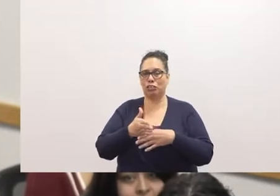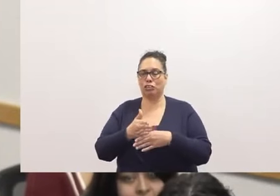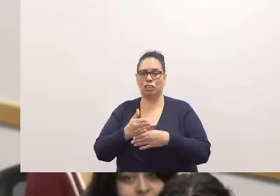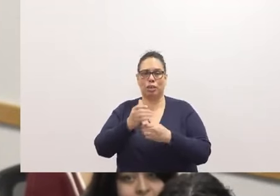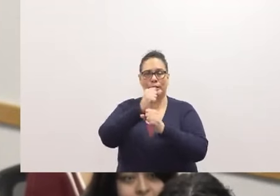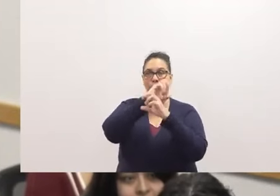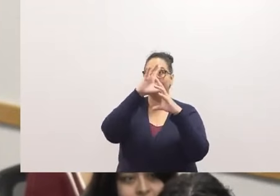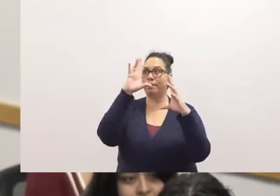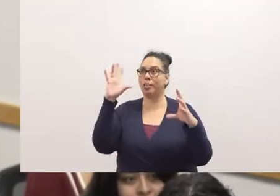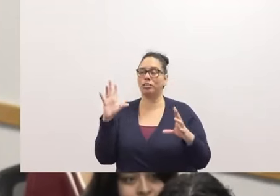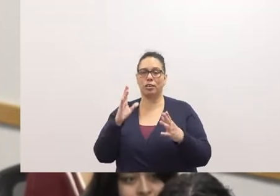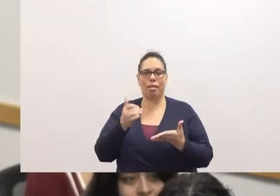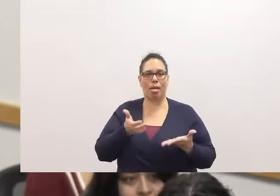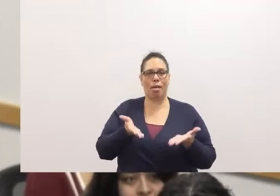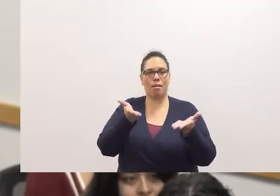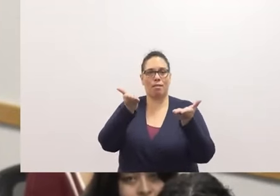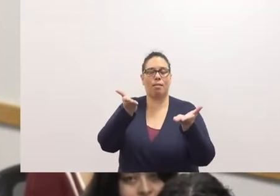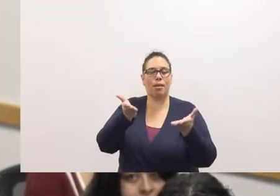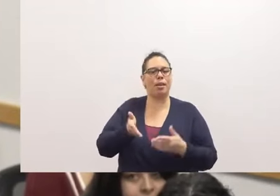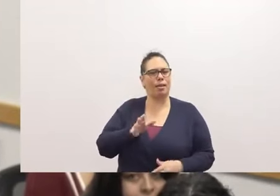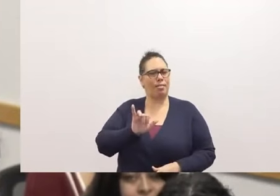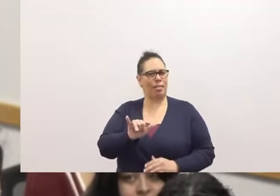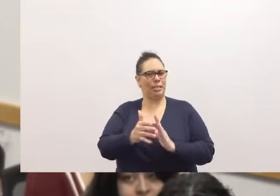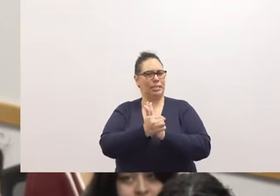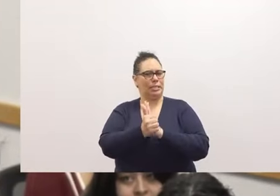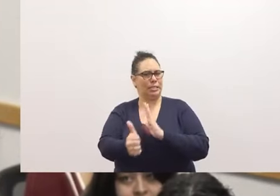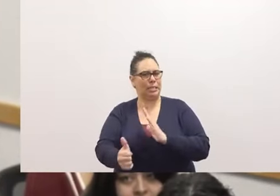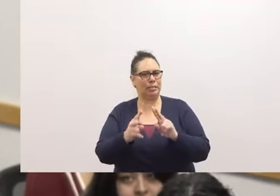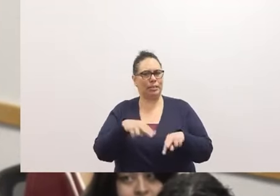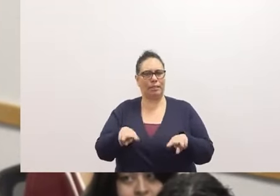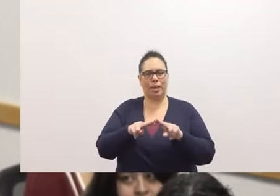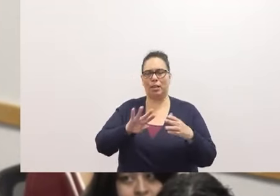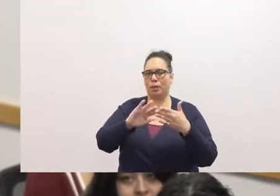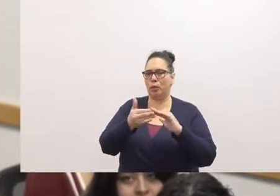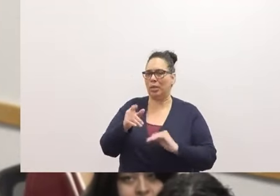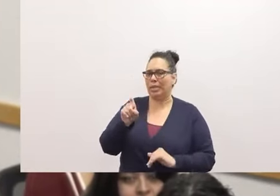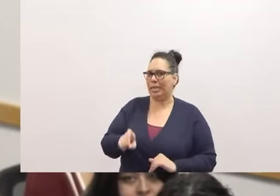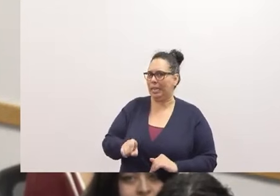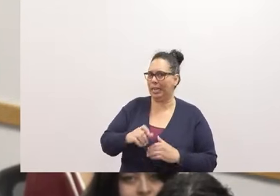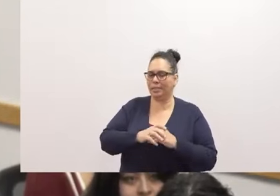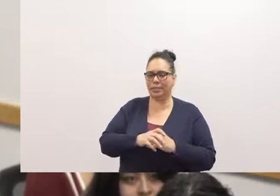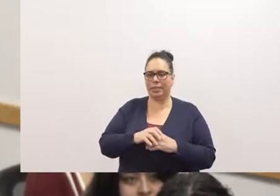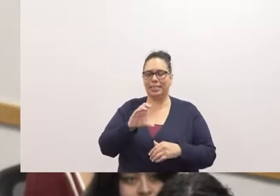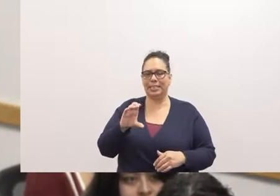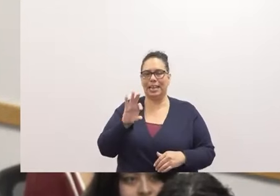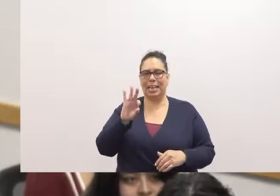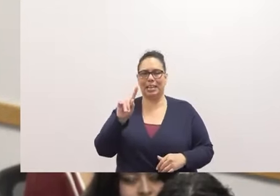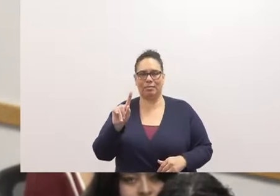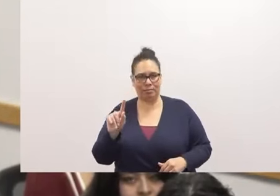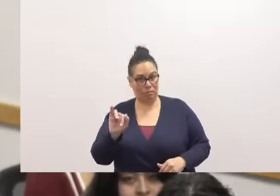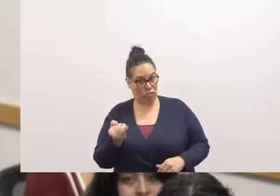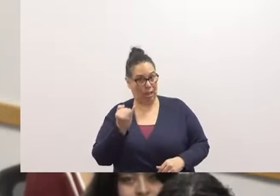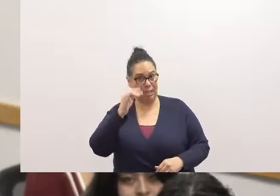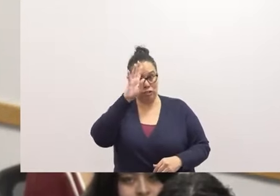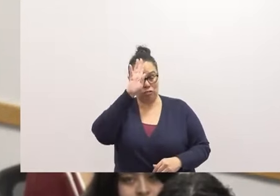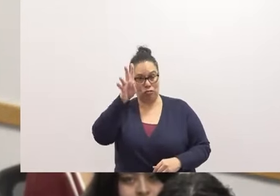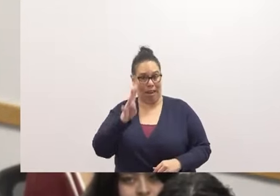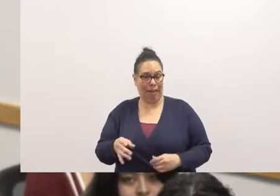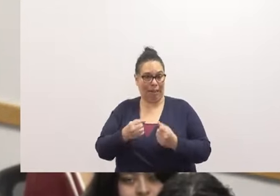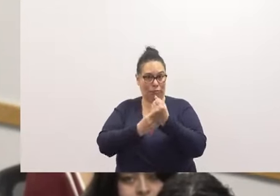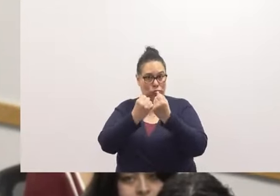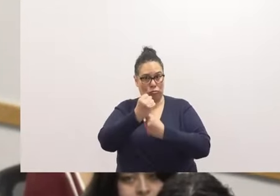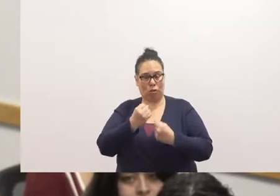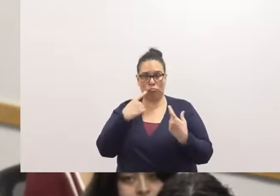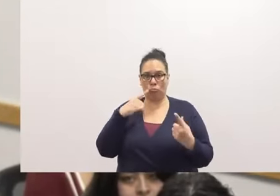up. Those are the skills and values our community needs desperately. The infrastructure CFJ has that they have created works.